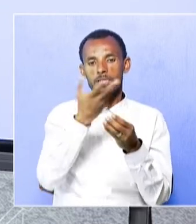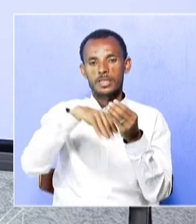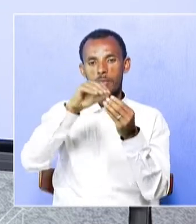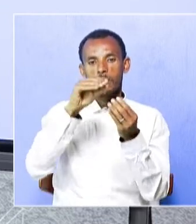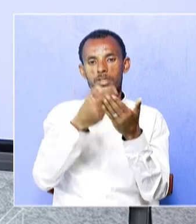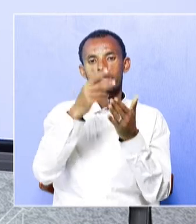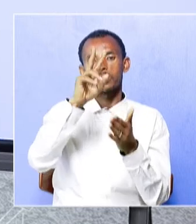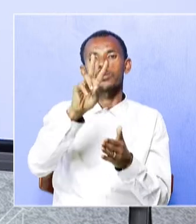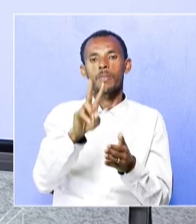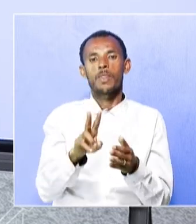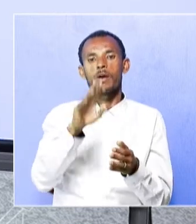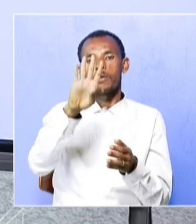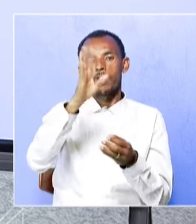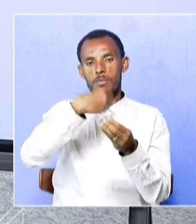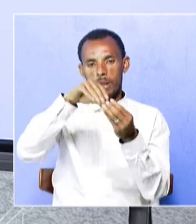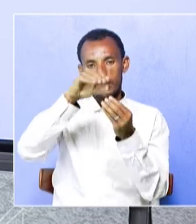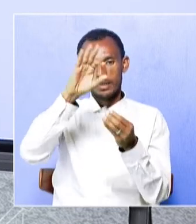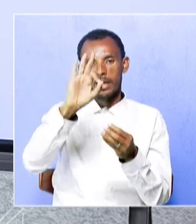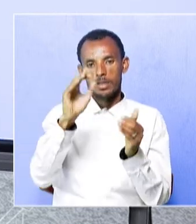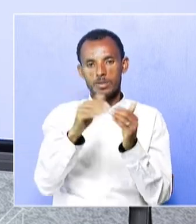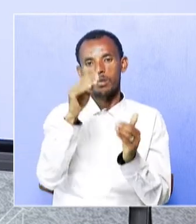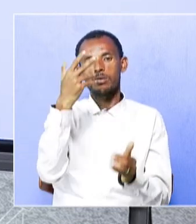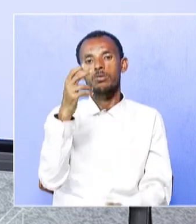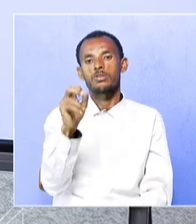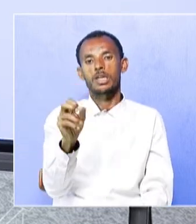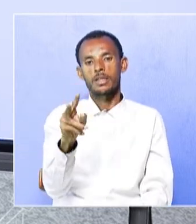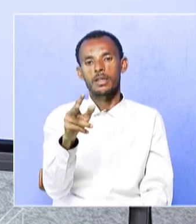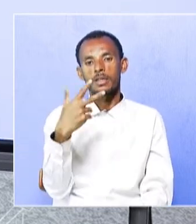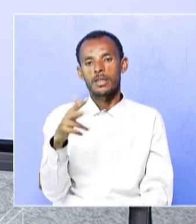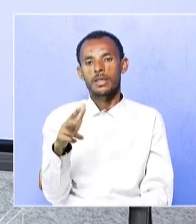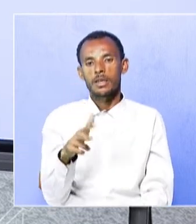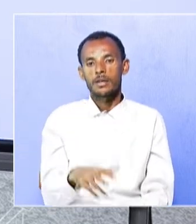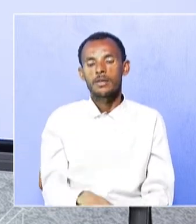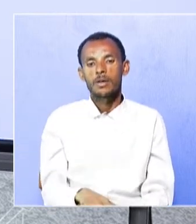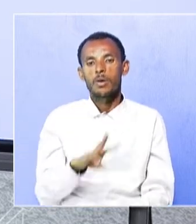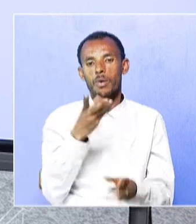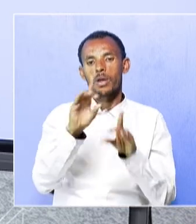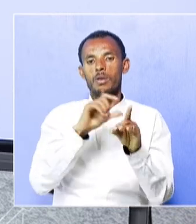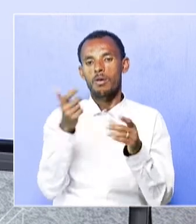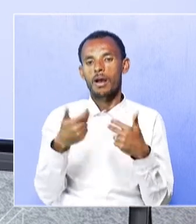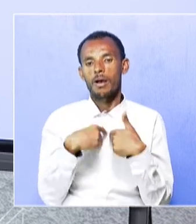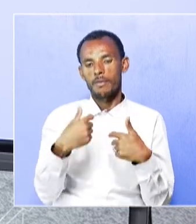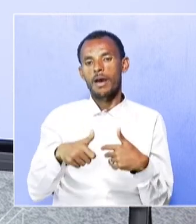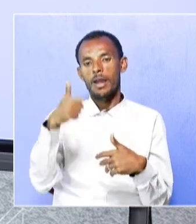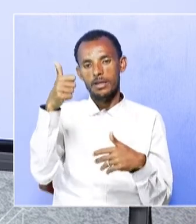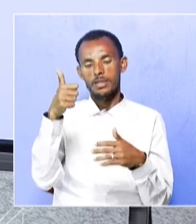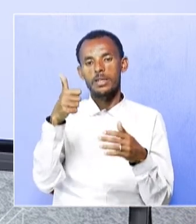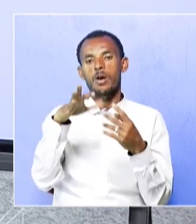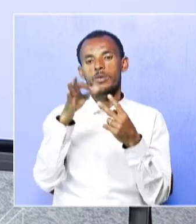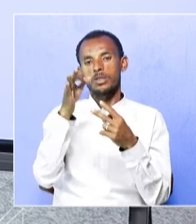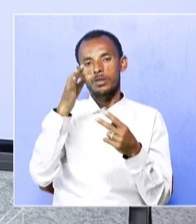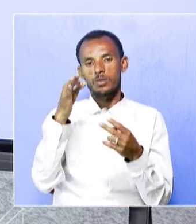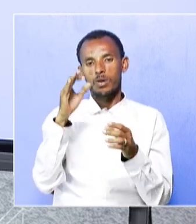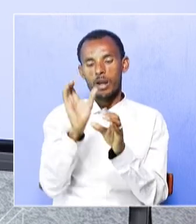these two, 4 plus 9, which is 13, right? So we don't have any other option to calculate the